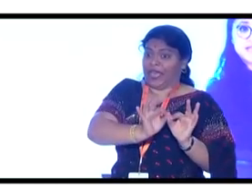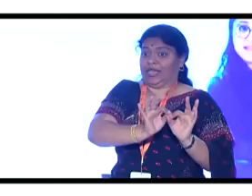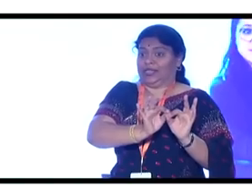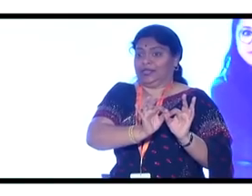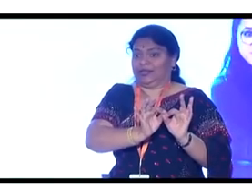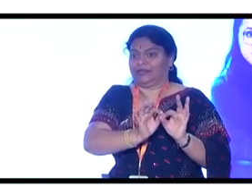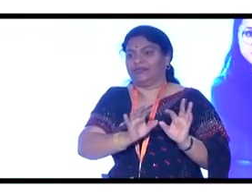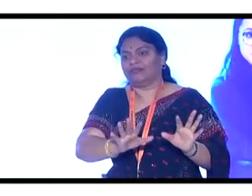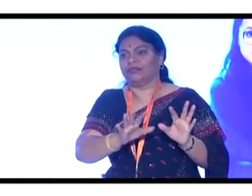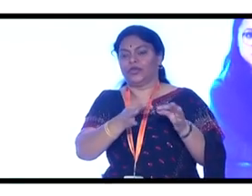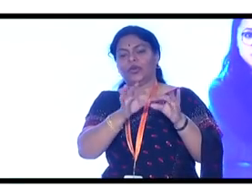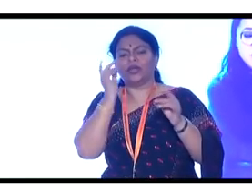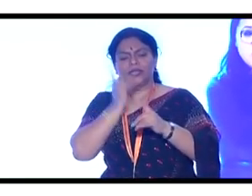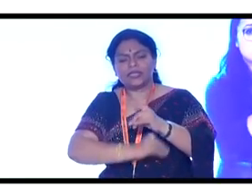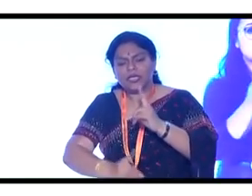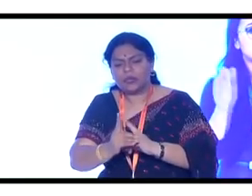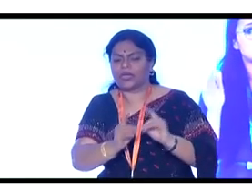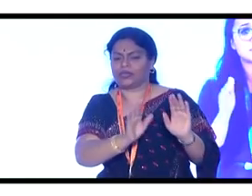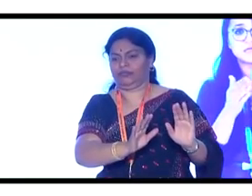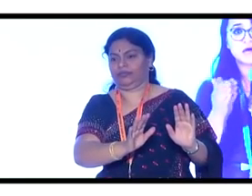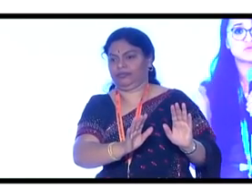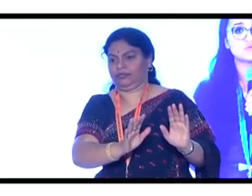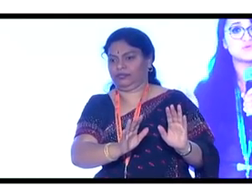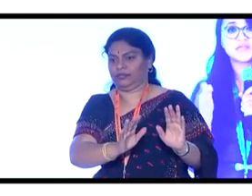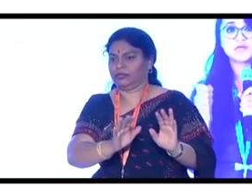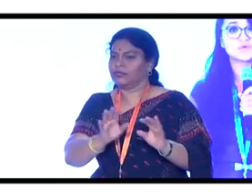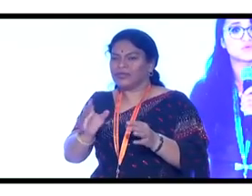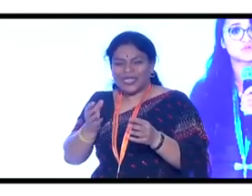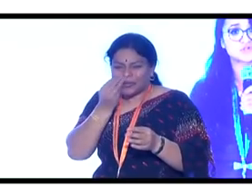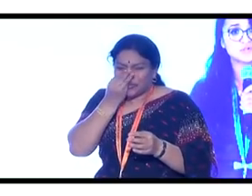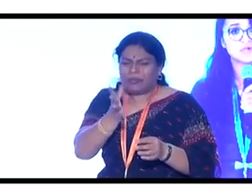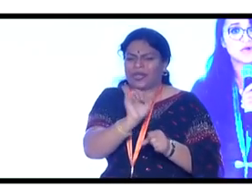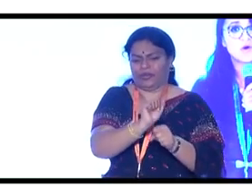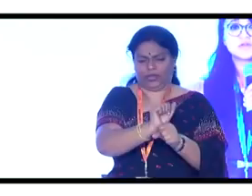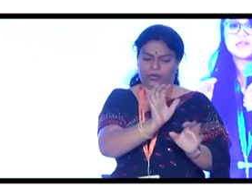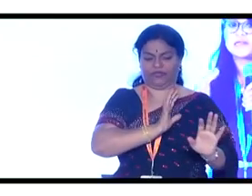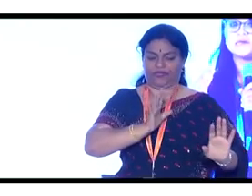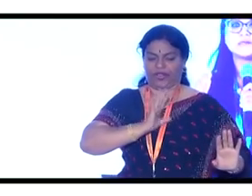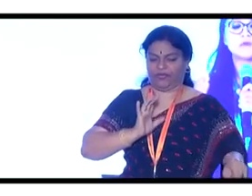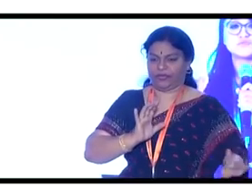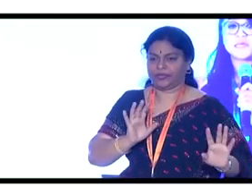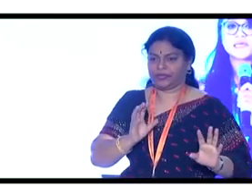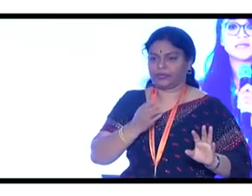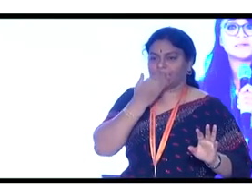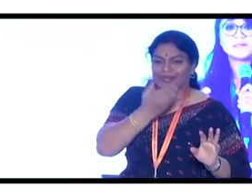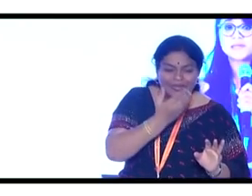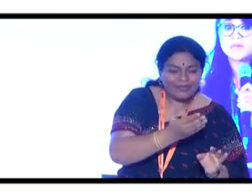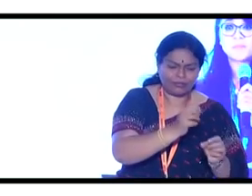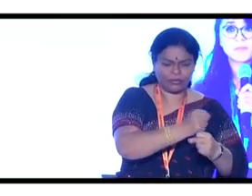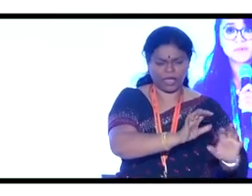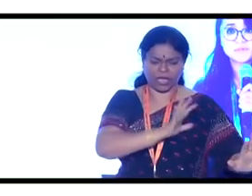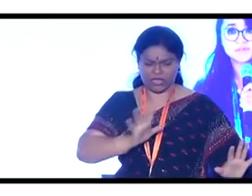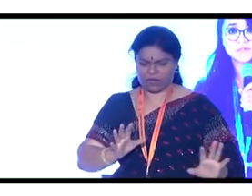beautician as if they are girls, or they can learn how to do the cake decoration, or they can learn how to make candles